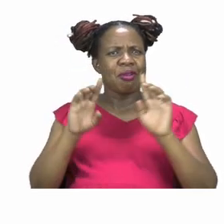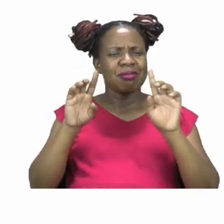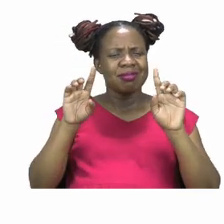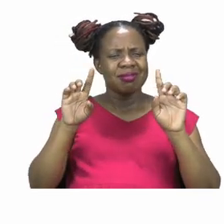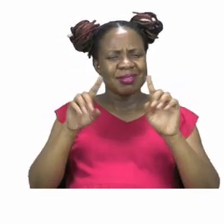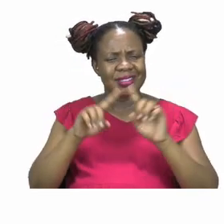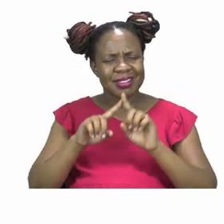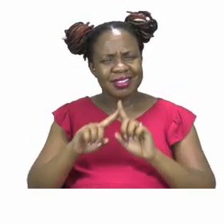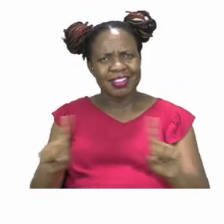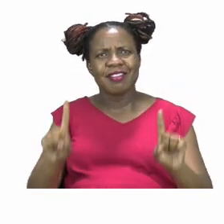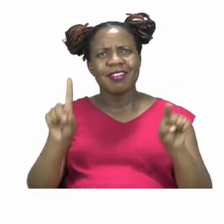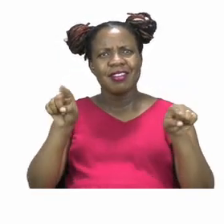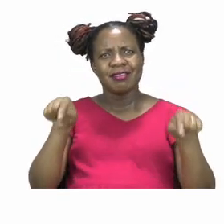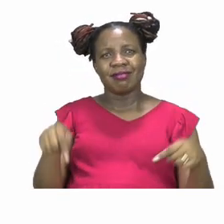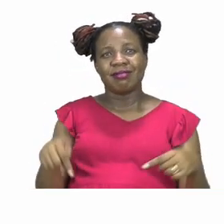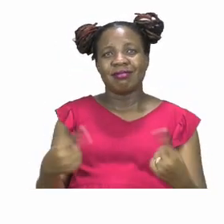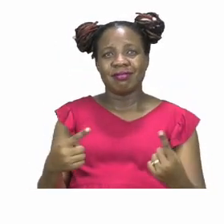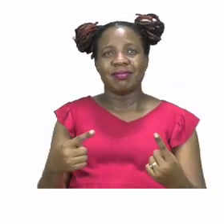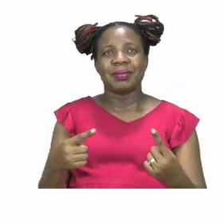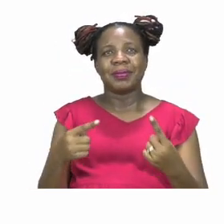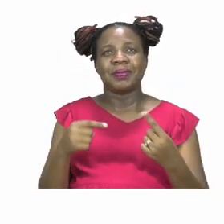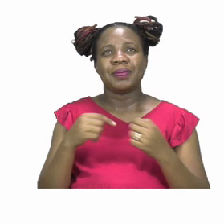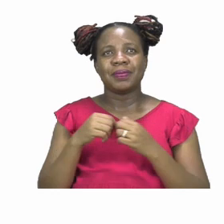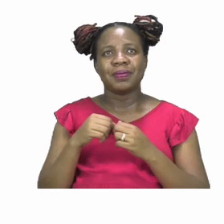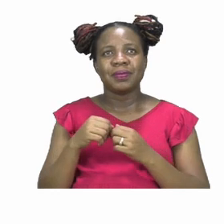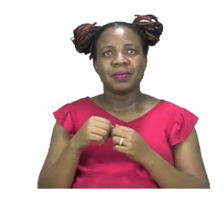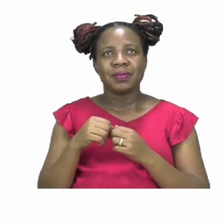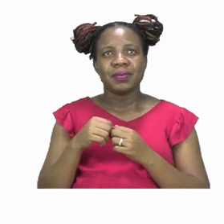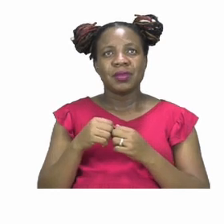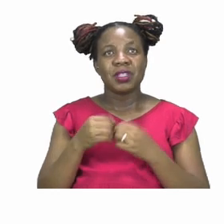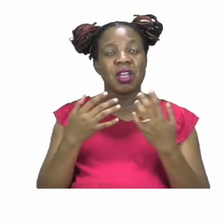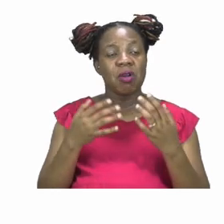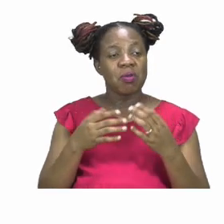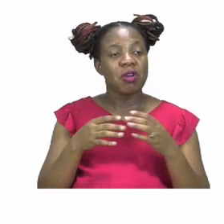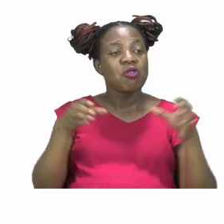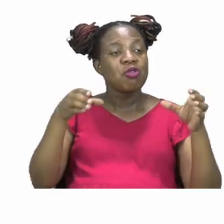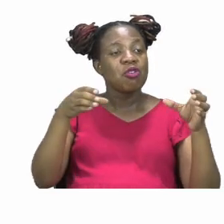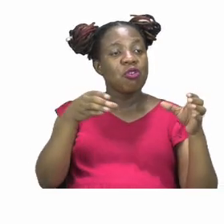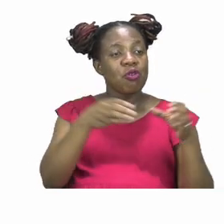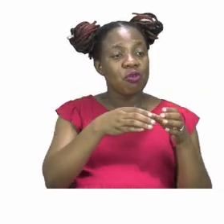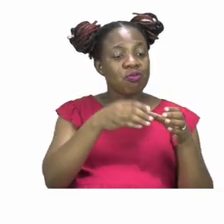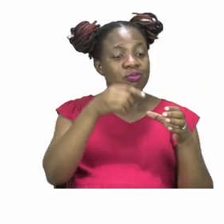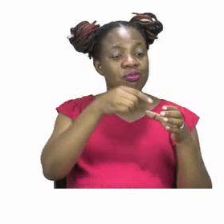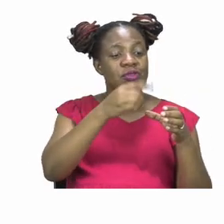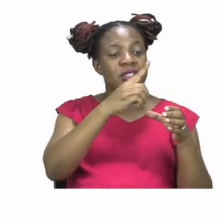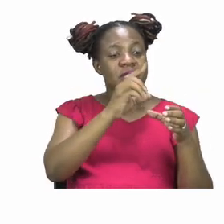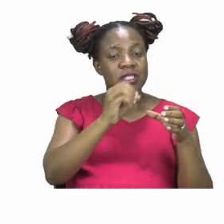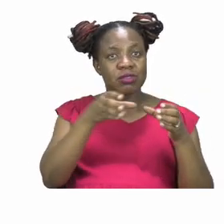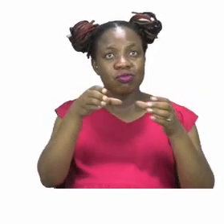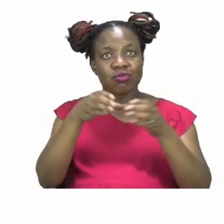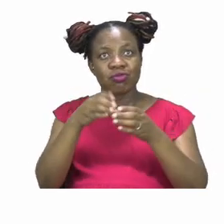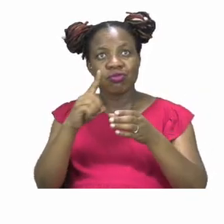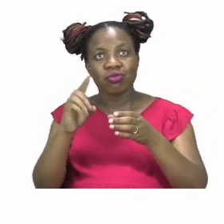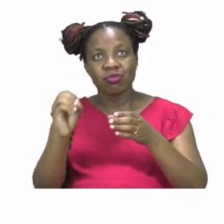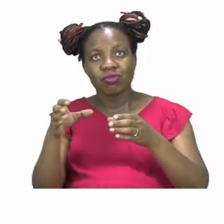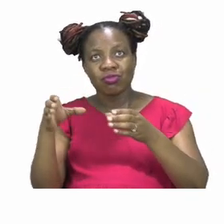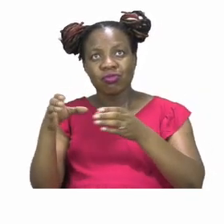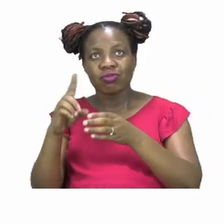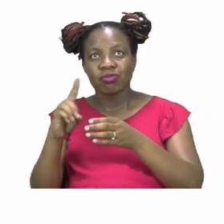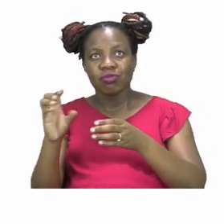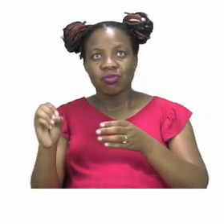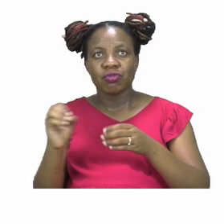it says here we are working in groups of 10. It says that you have to